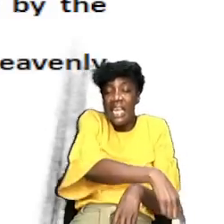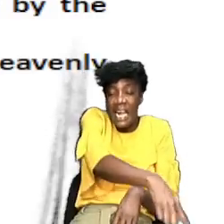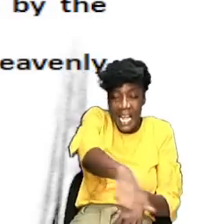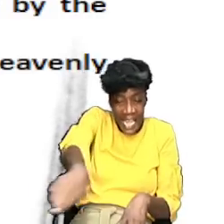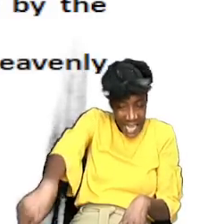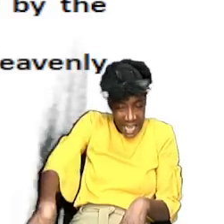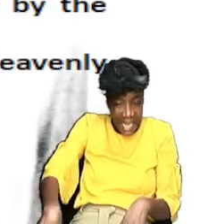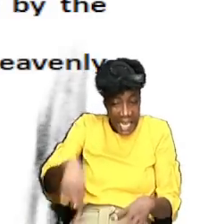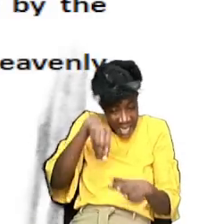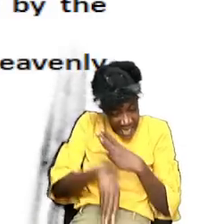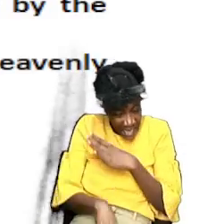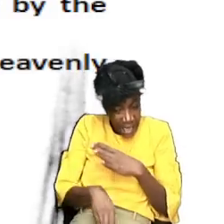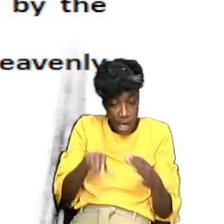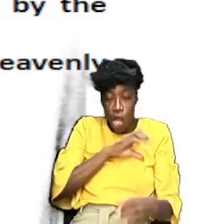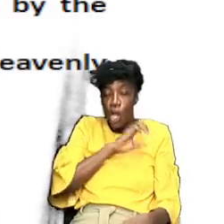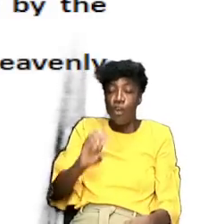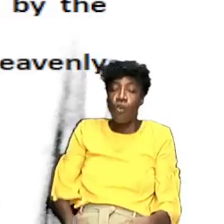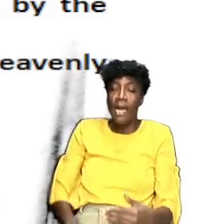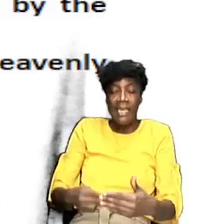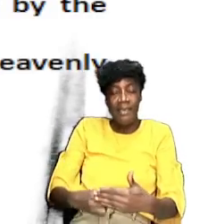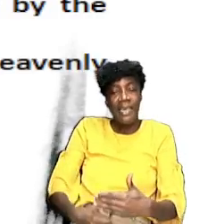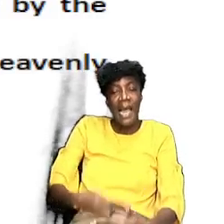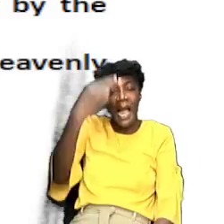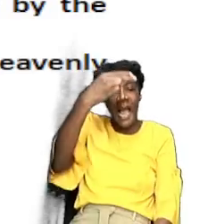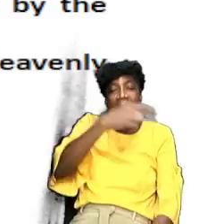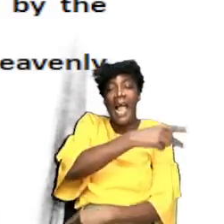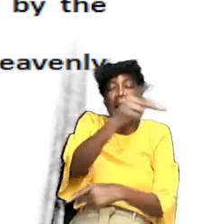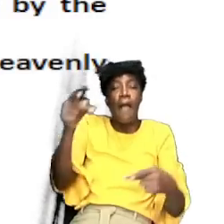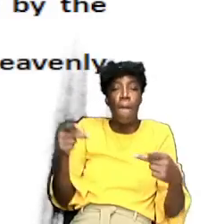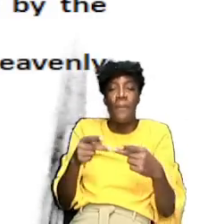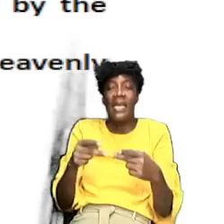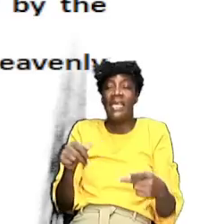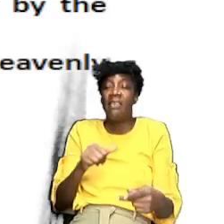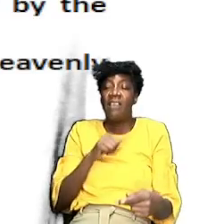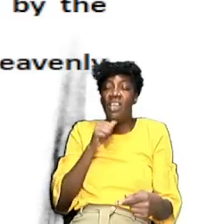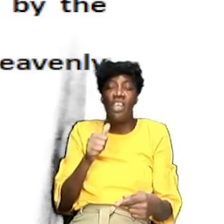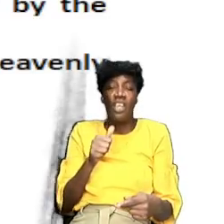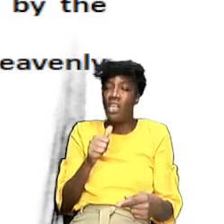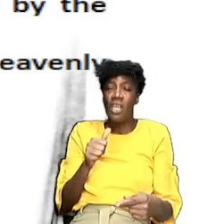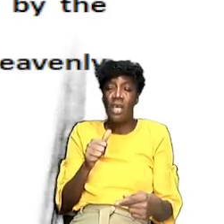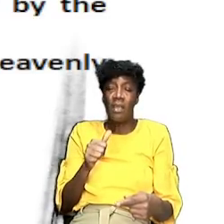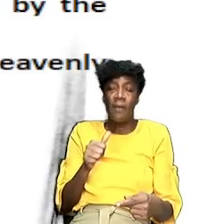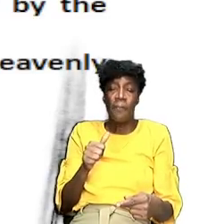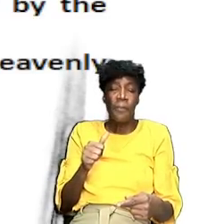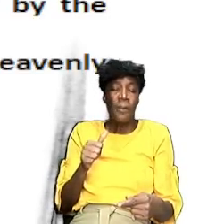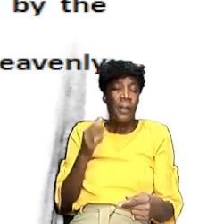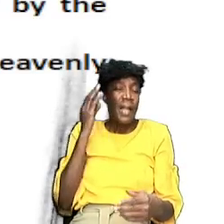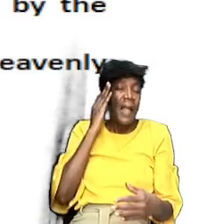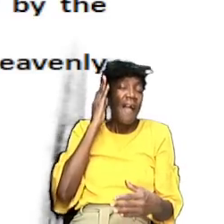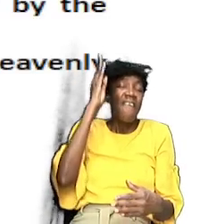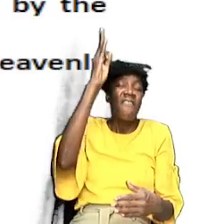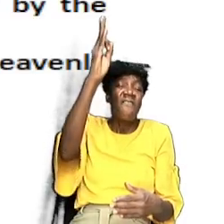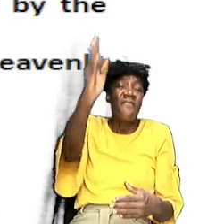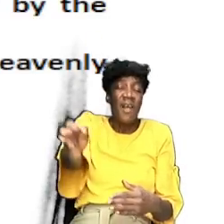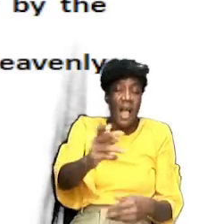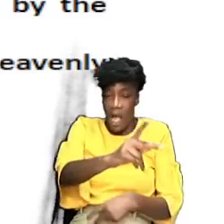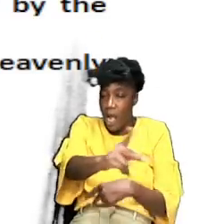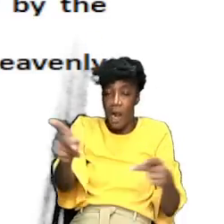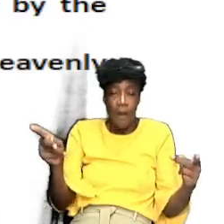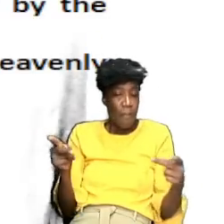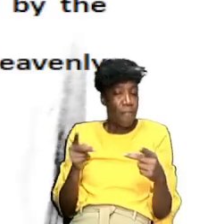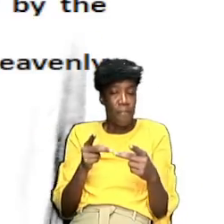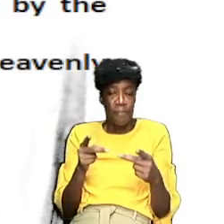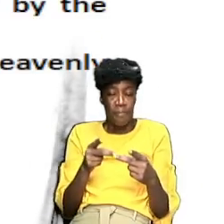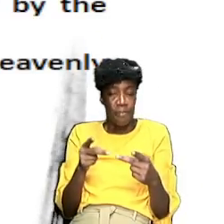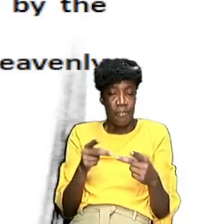high position. Praise God. You're not just you're not a foreigner. Hey, praise God. You're not a, I forgot the term that they use in